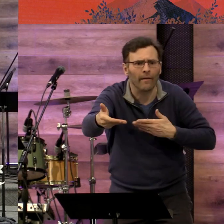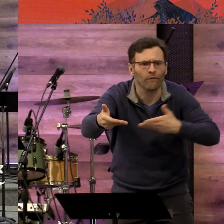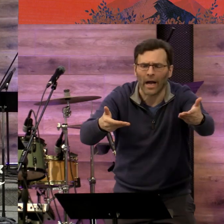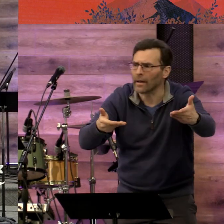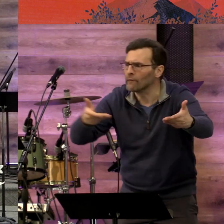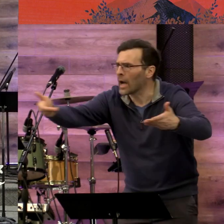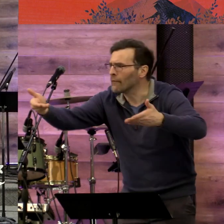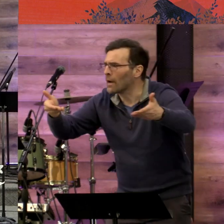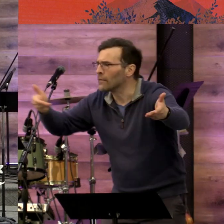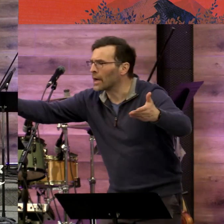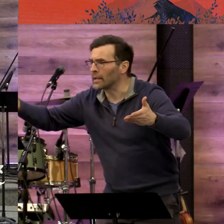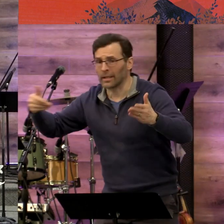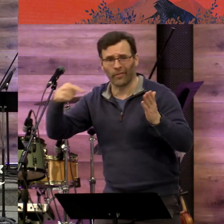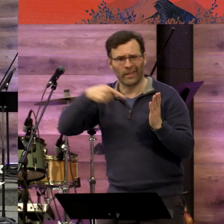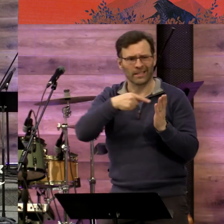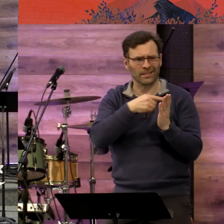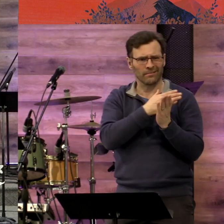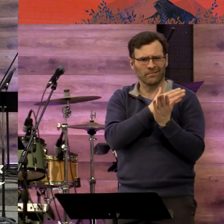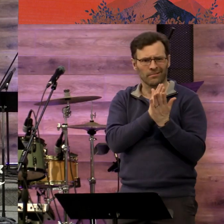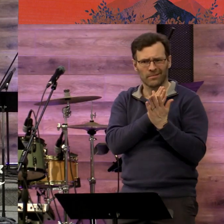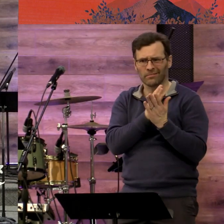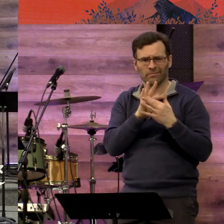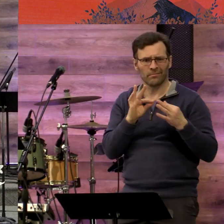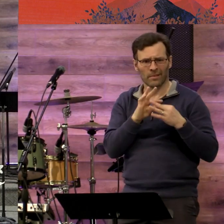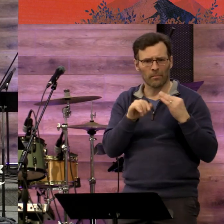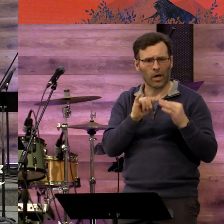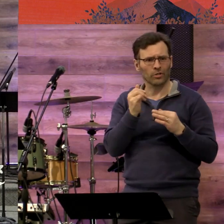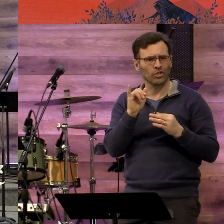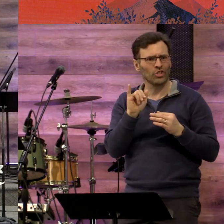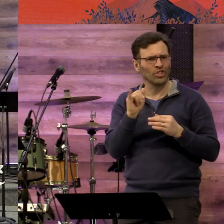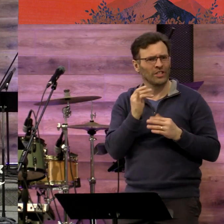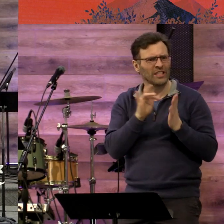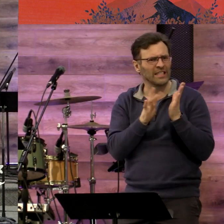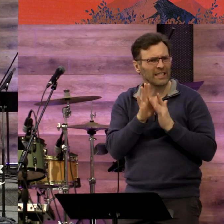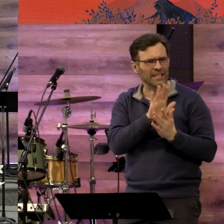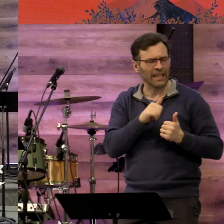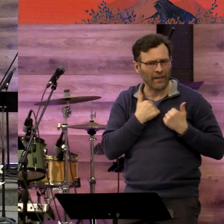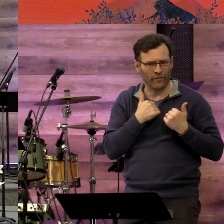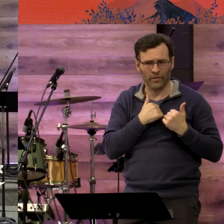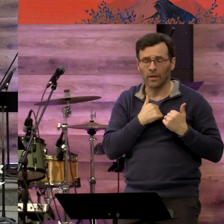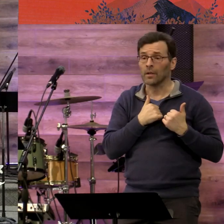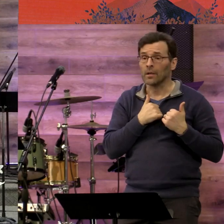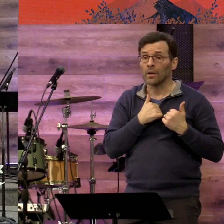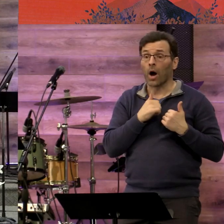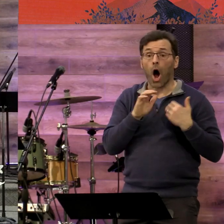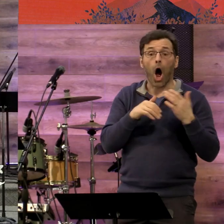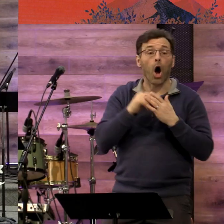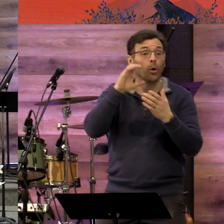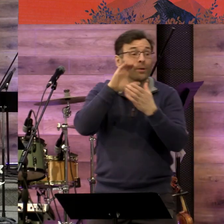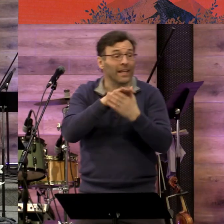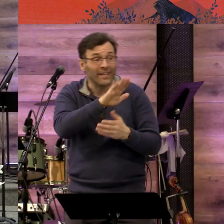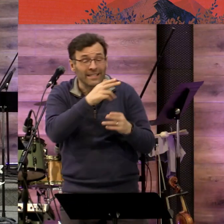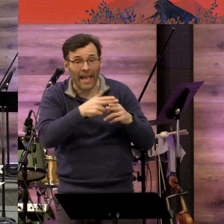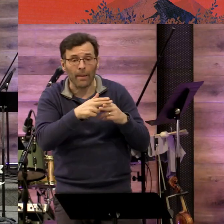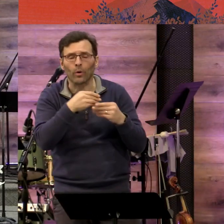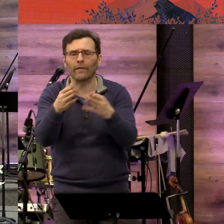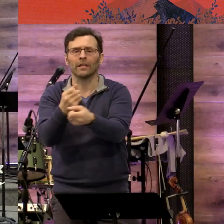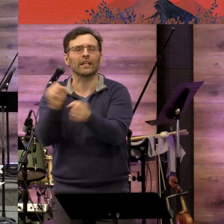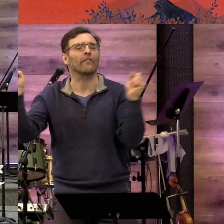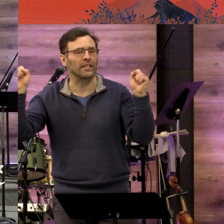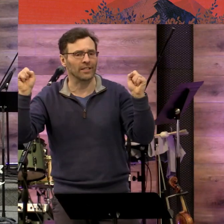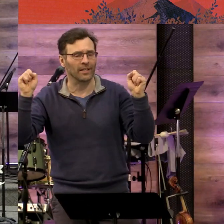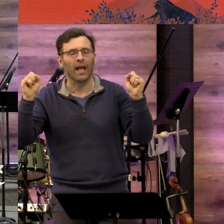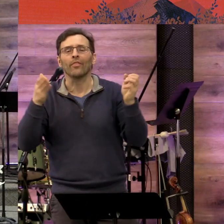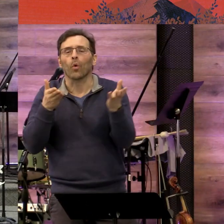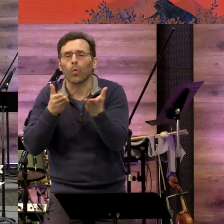mere introduction about Jesus' life? He gives to all who believe in his name salvation and the